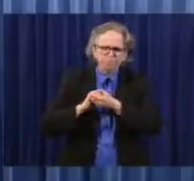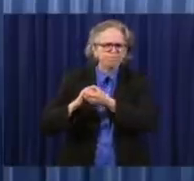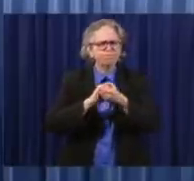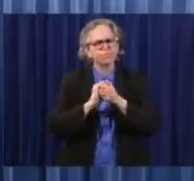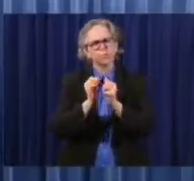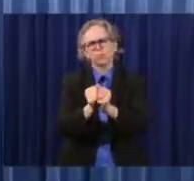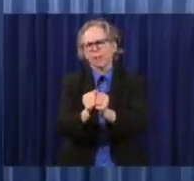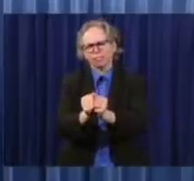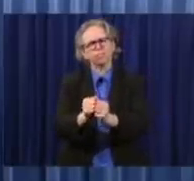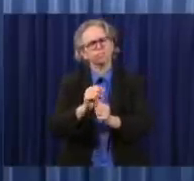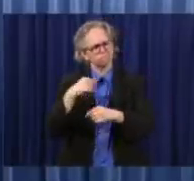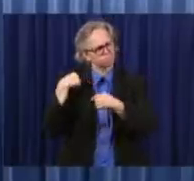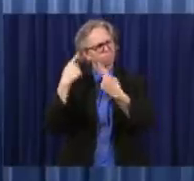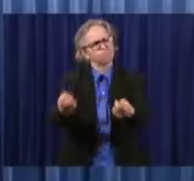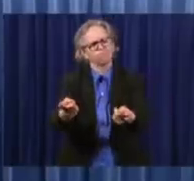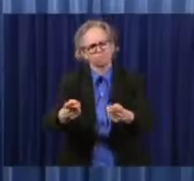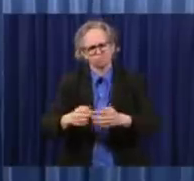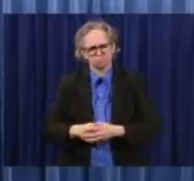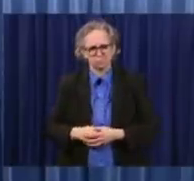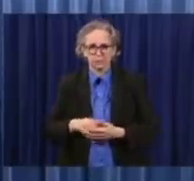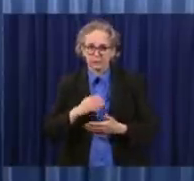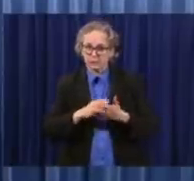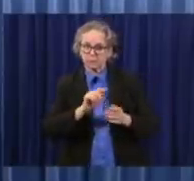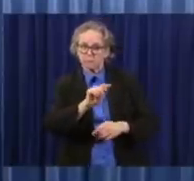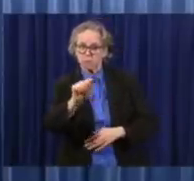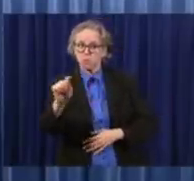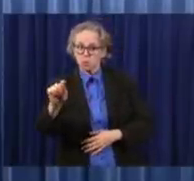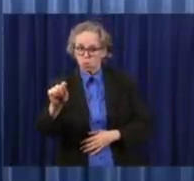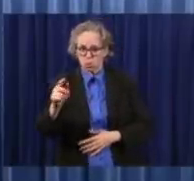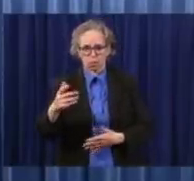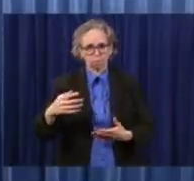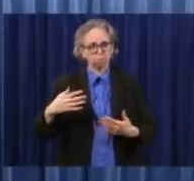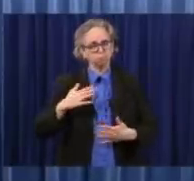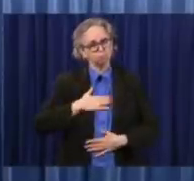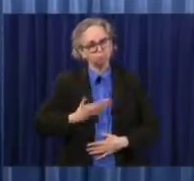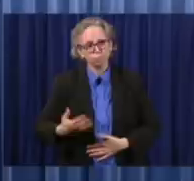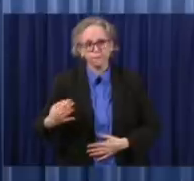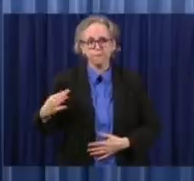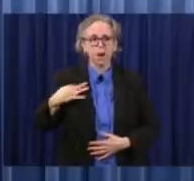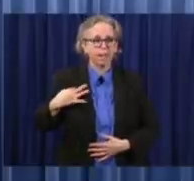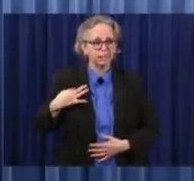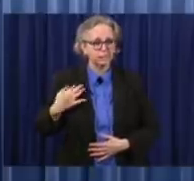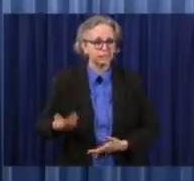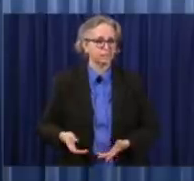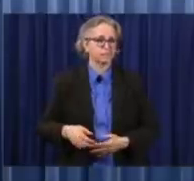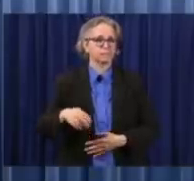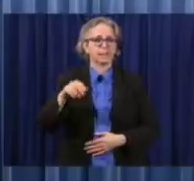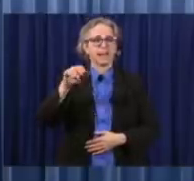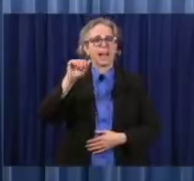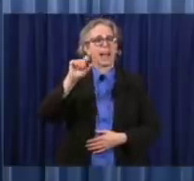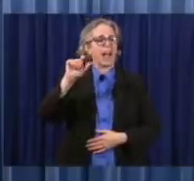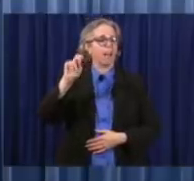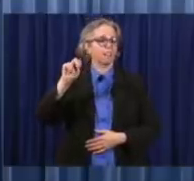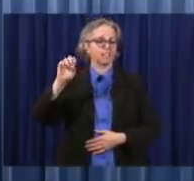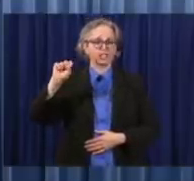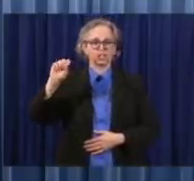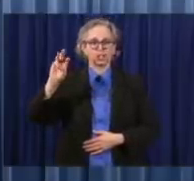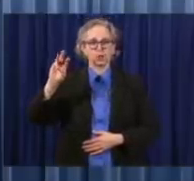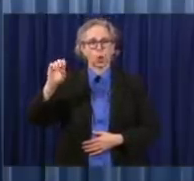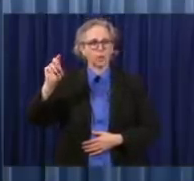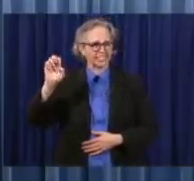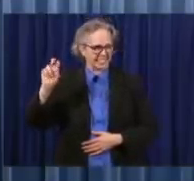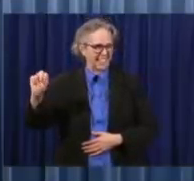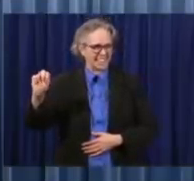of you are individual volunteers, such as Alan Snowden, who is our state information